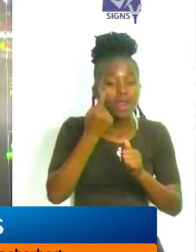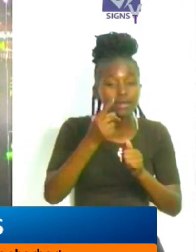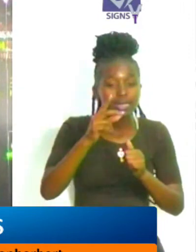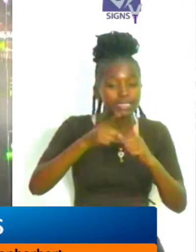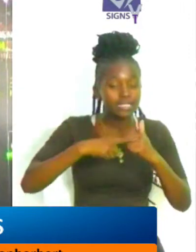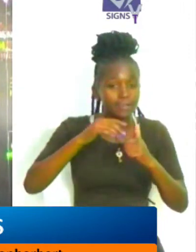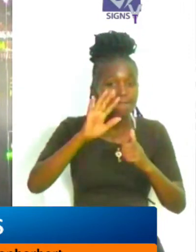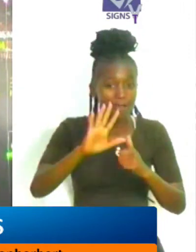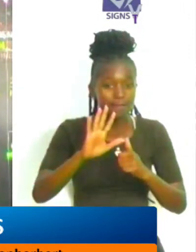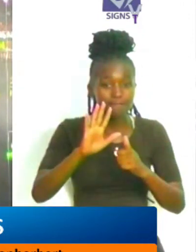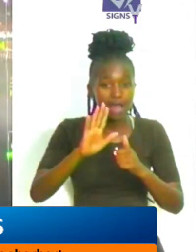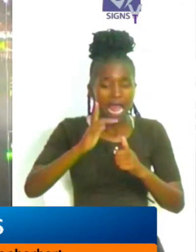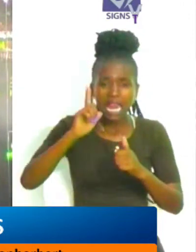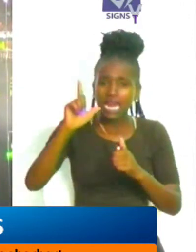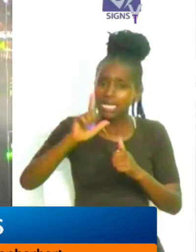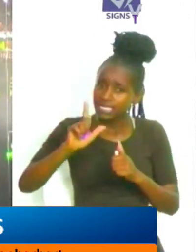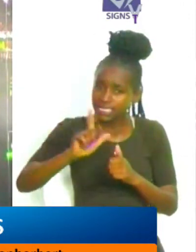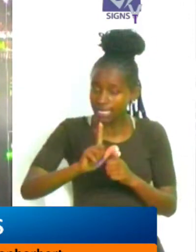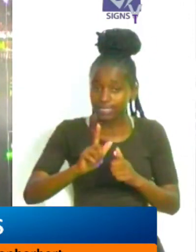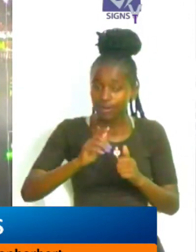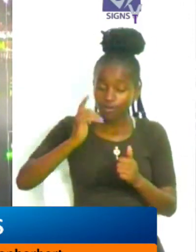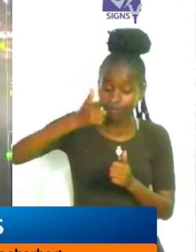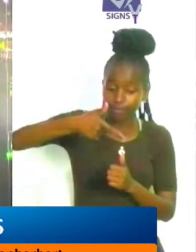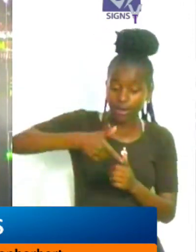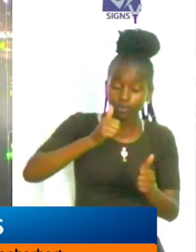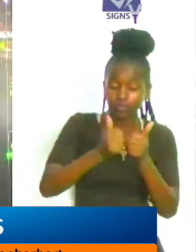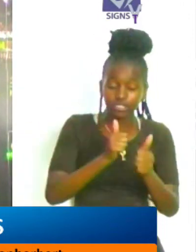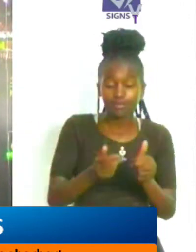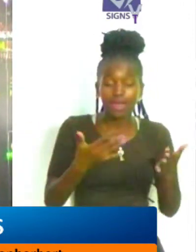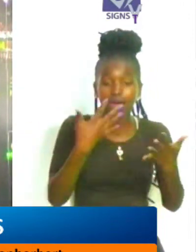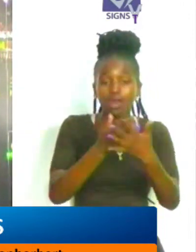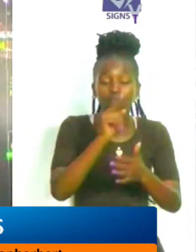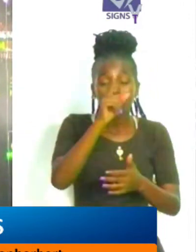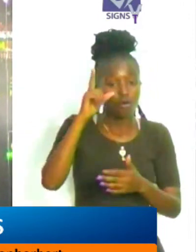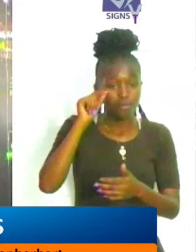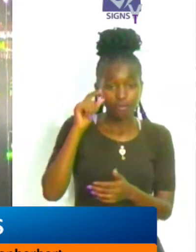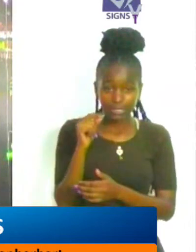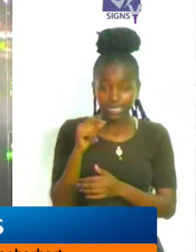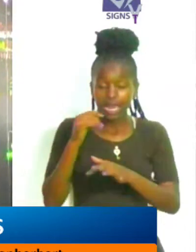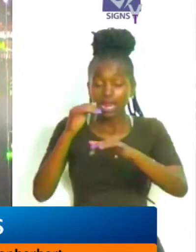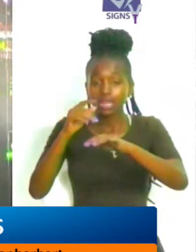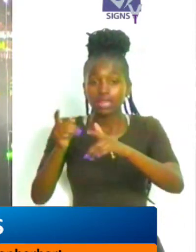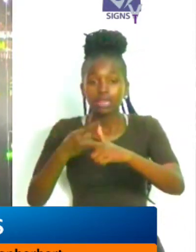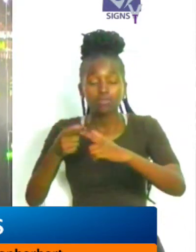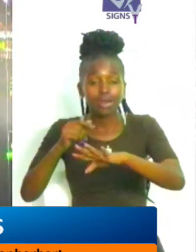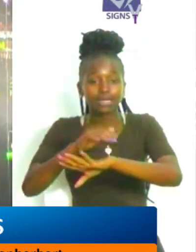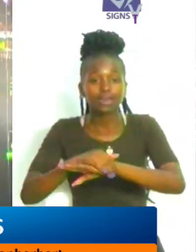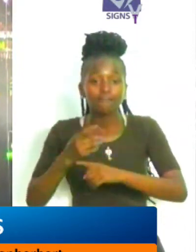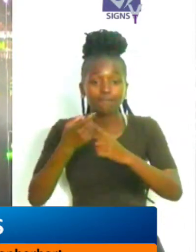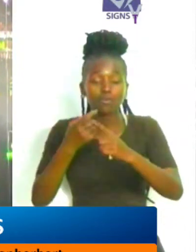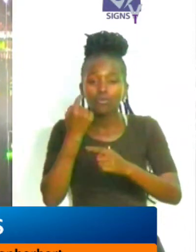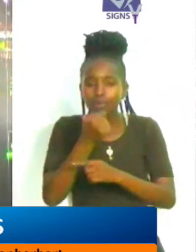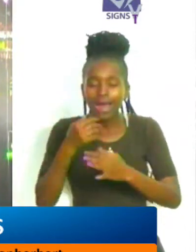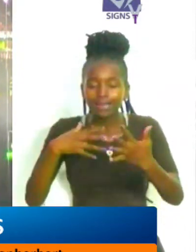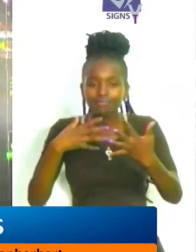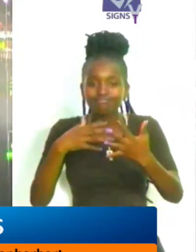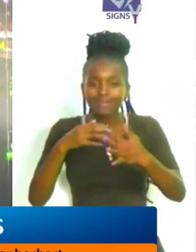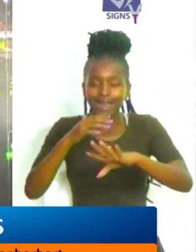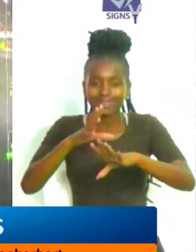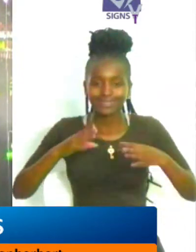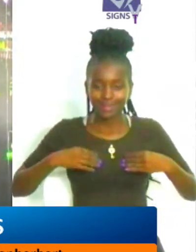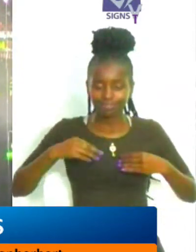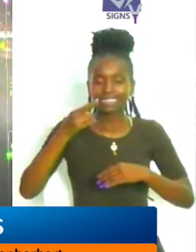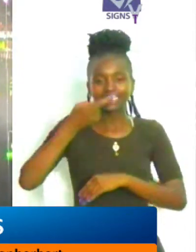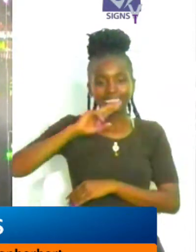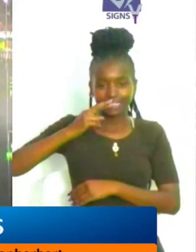Dr. Tekipevu Oil Terminal in Mombasa and was received by Deputy President Rigathi Gachagua. The consignment